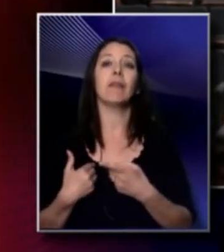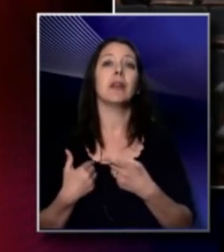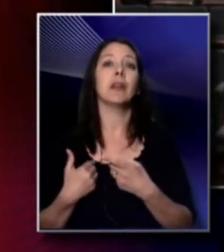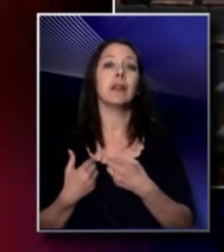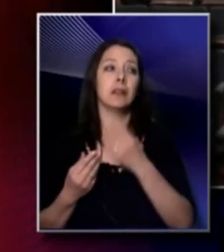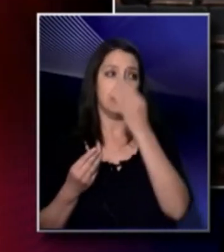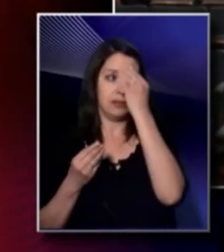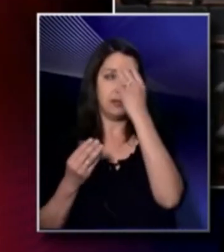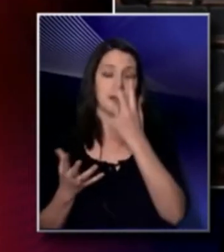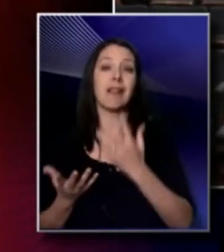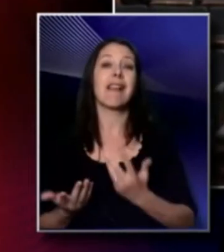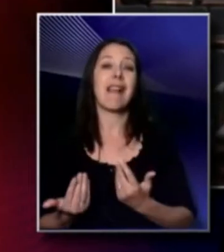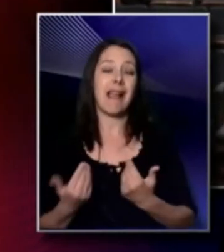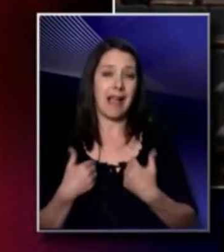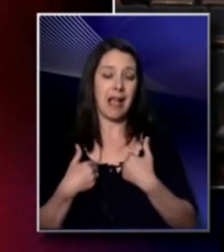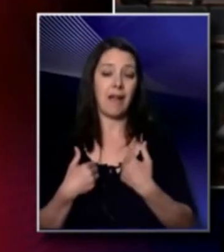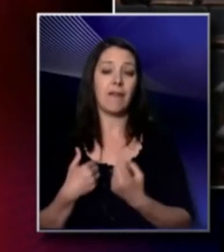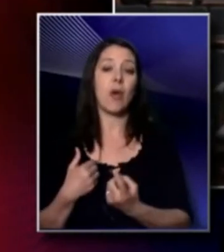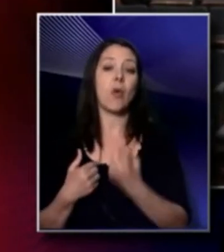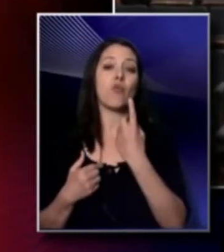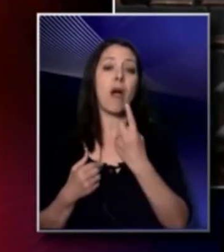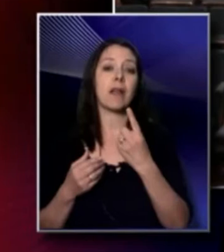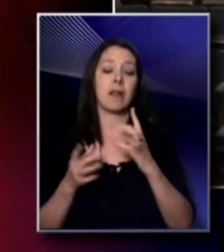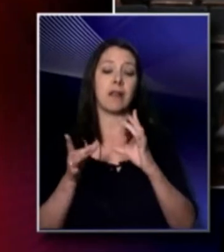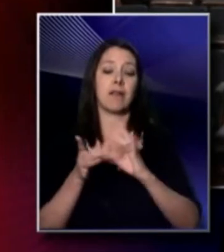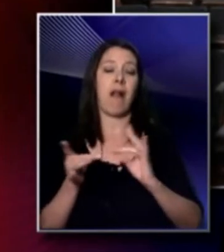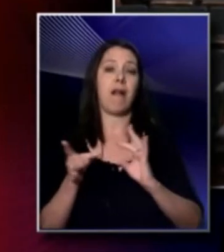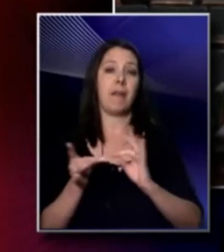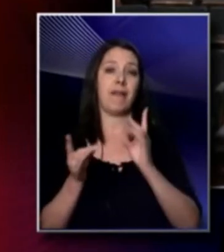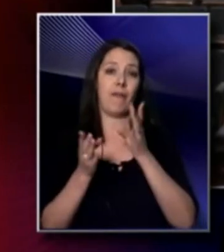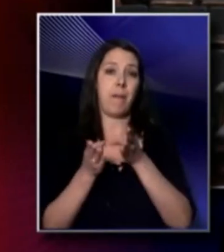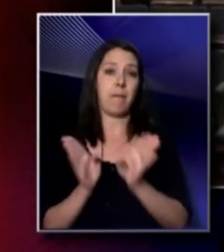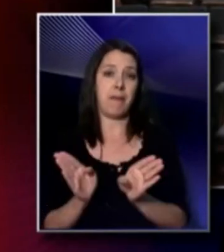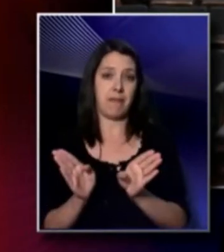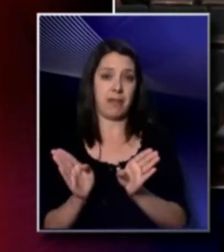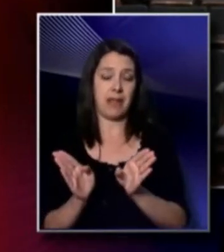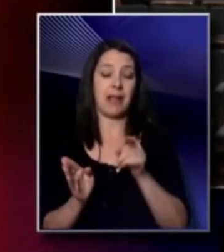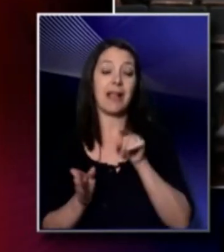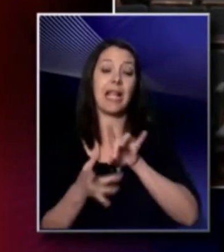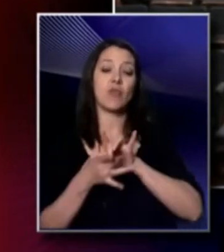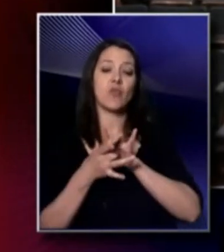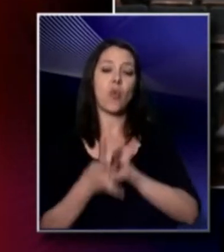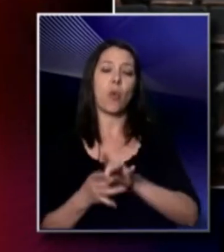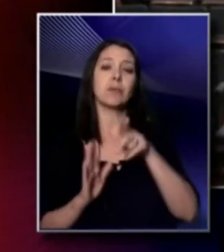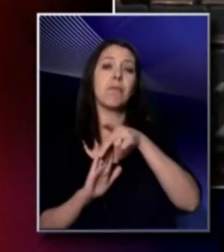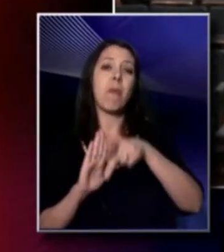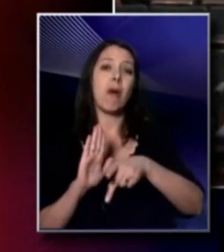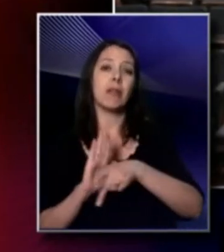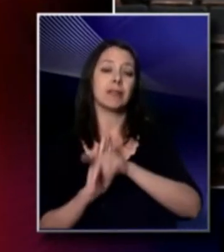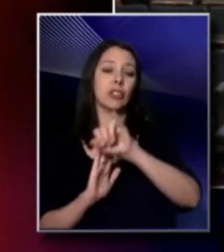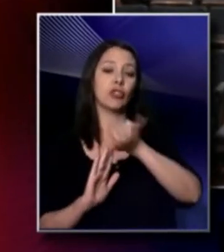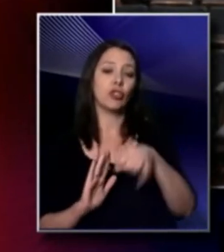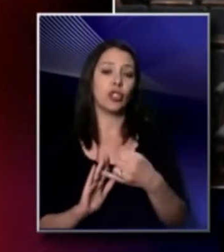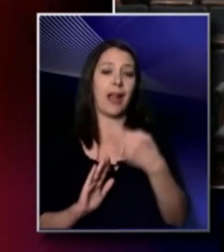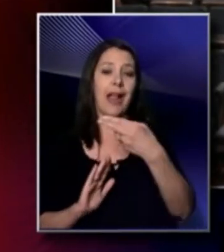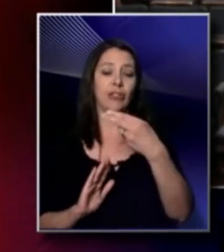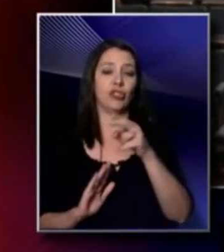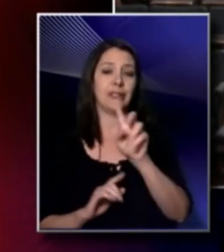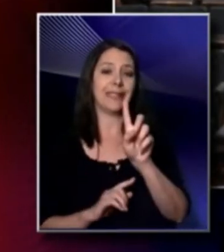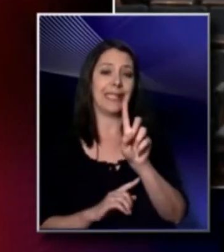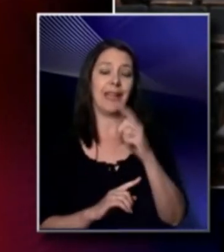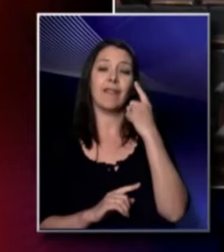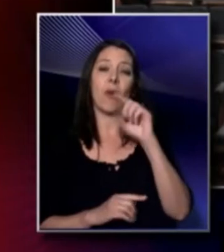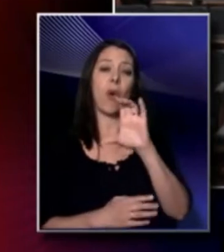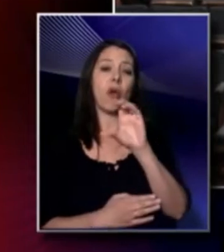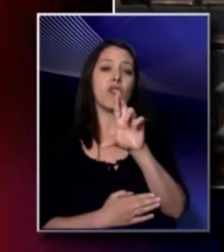we actually do have one public comment, and that is in regards to policy JHD, chronic